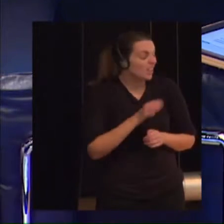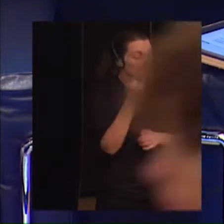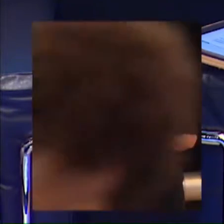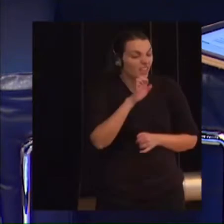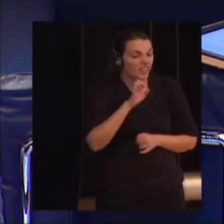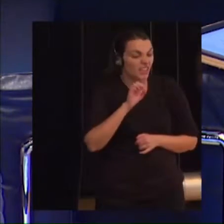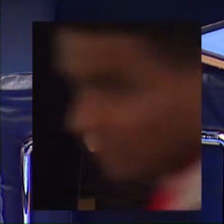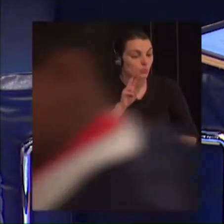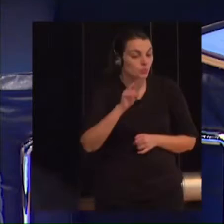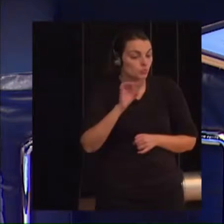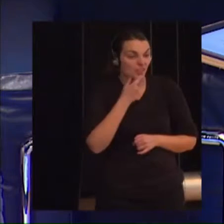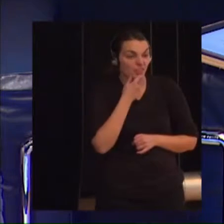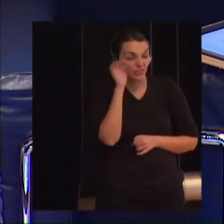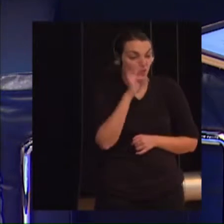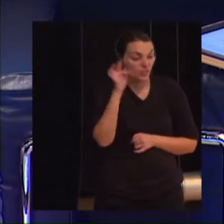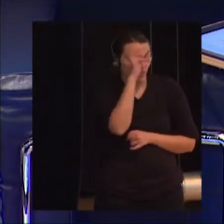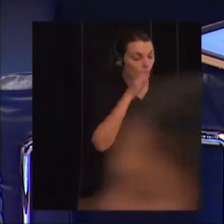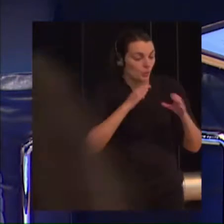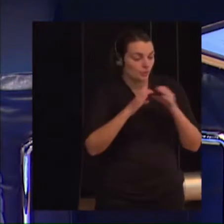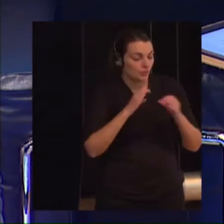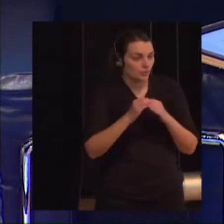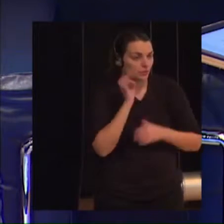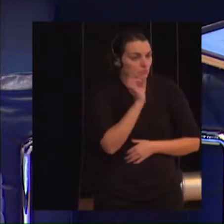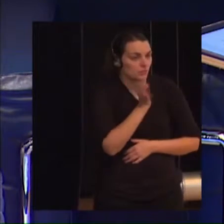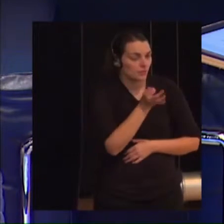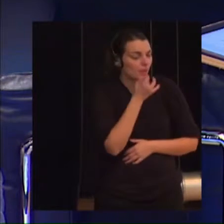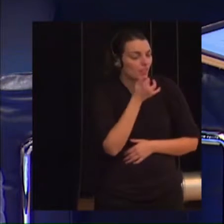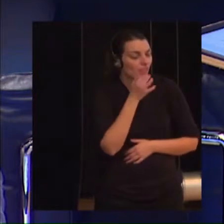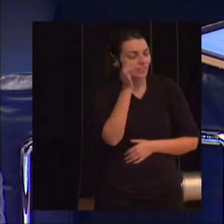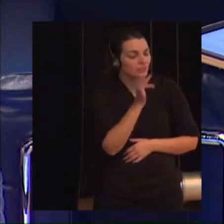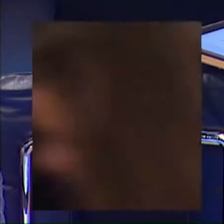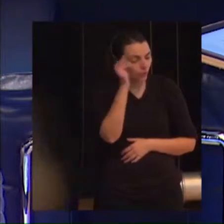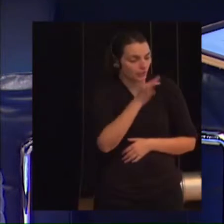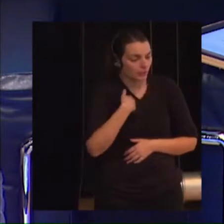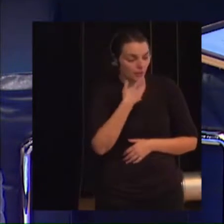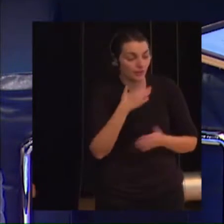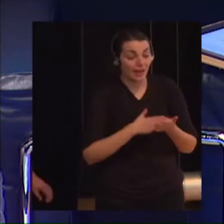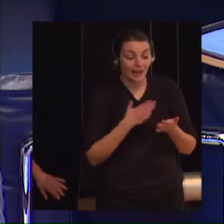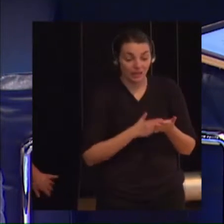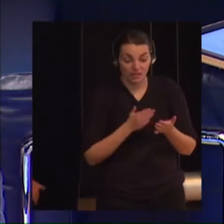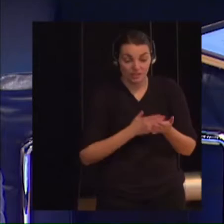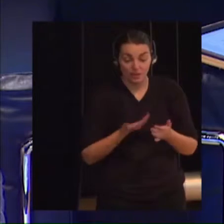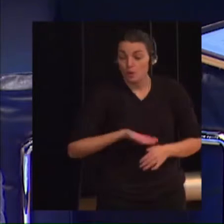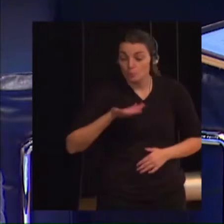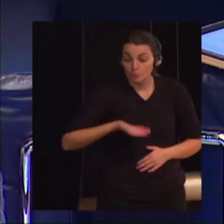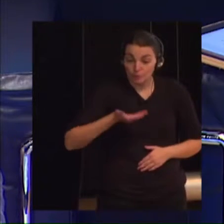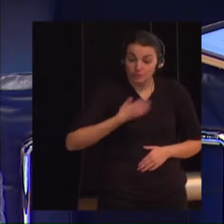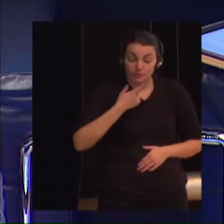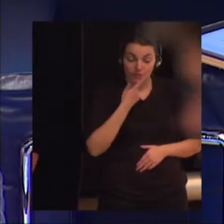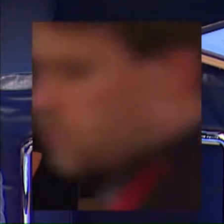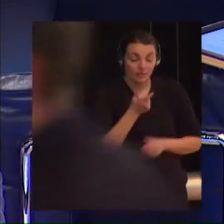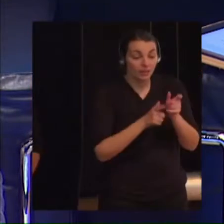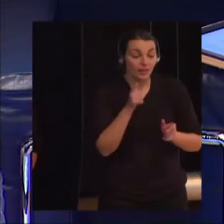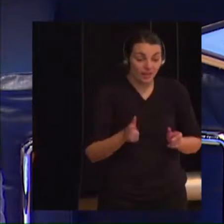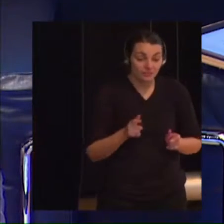know, the agenda setting theory, which is like hundreds of scientific social science research on the influence of